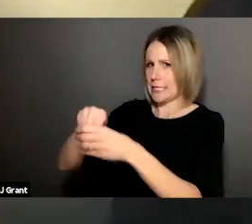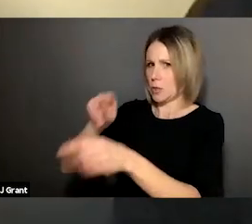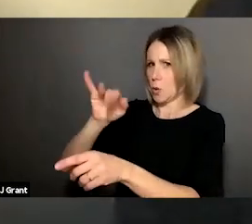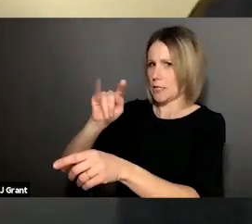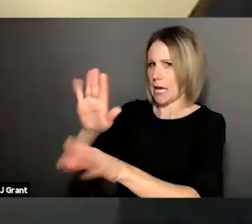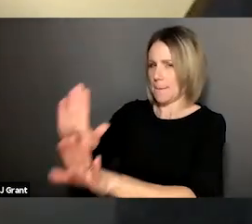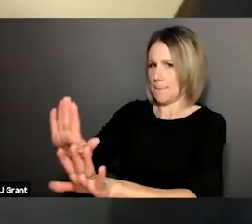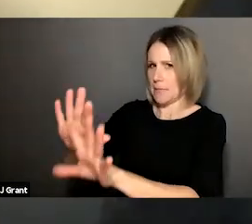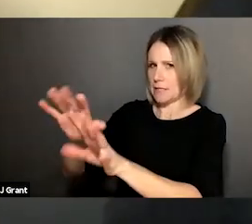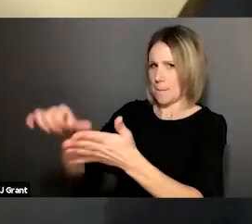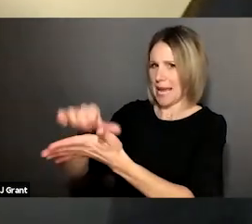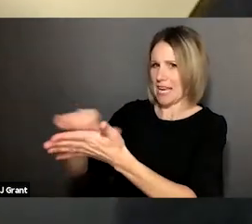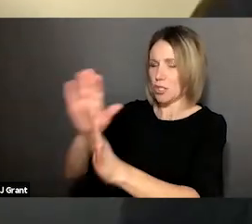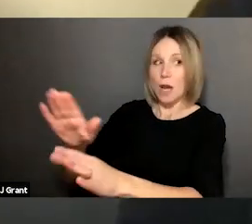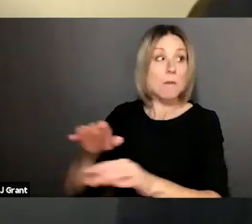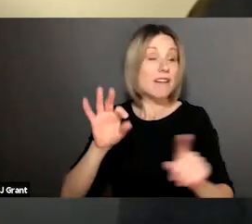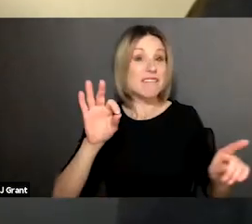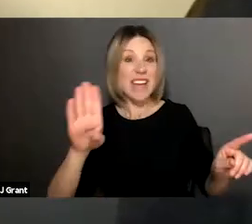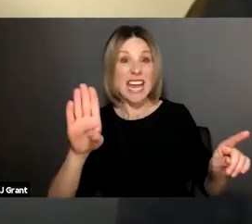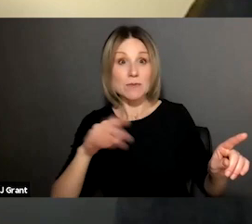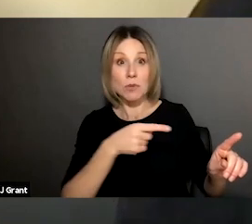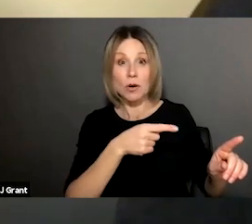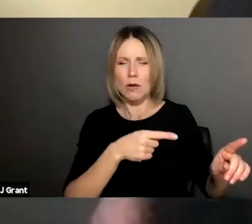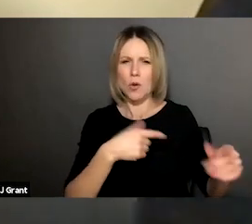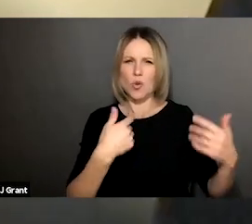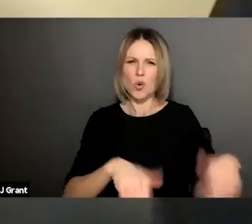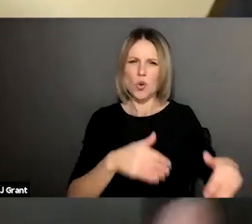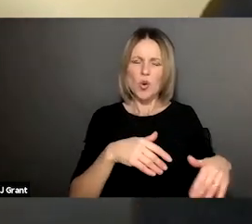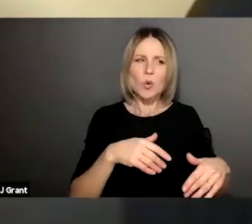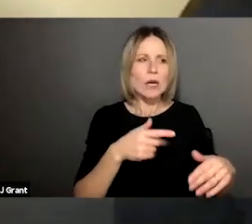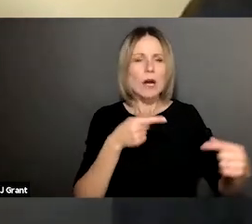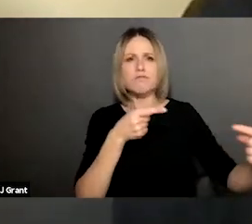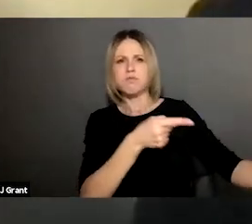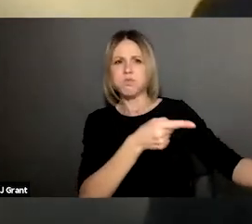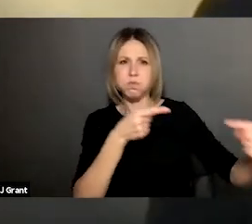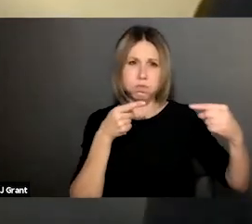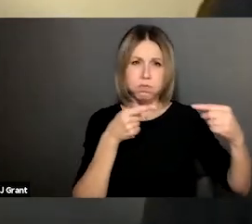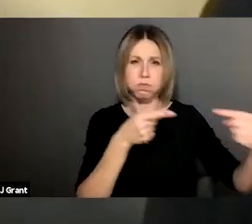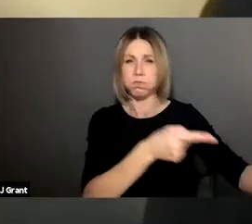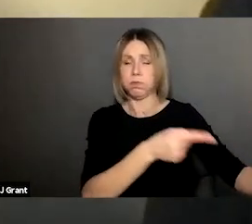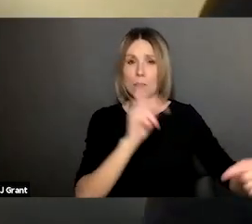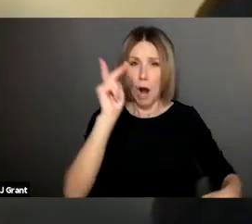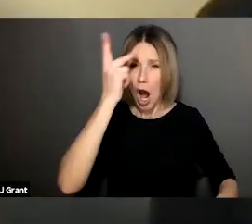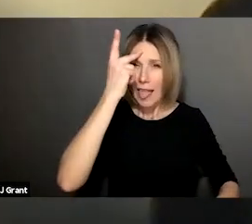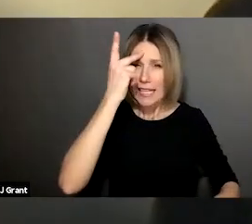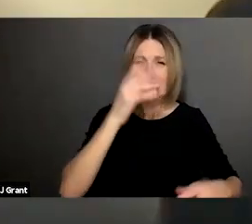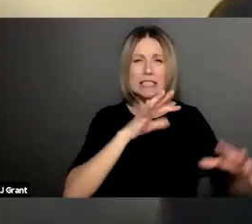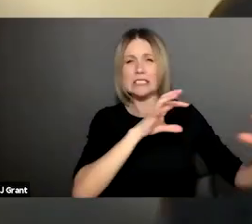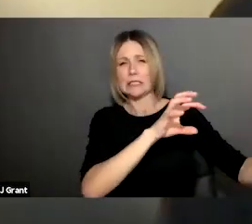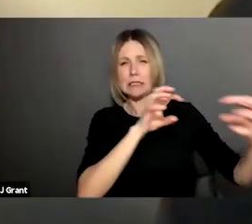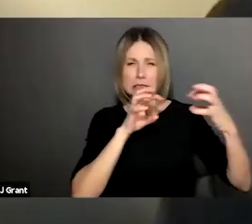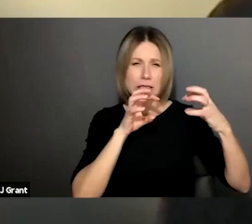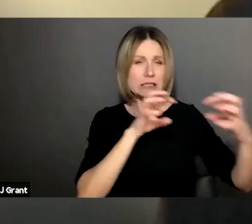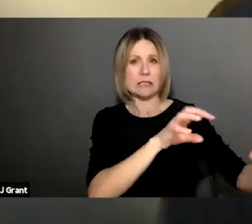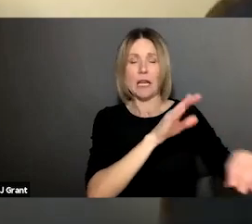out over politics. Right. Fights were breaking out over the moderation of political posts on Facebook. And I think